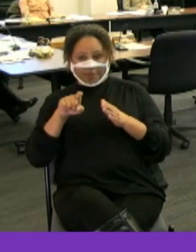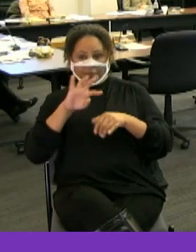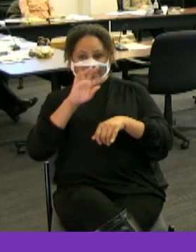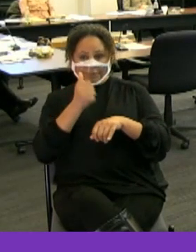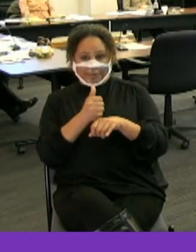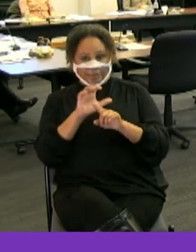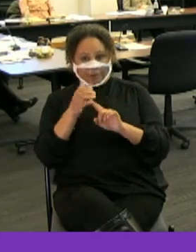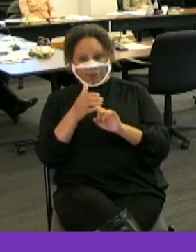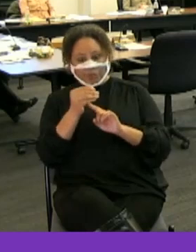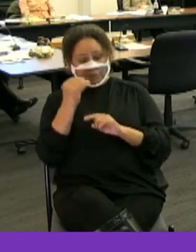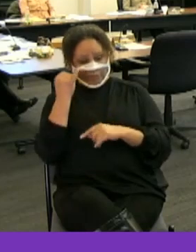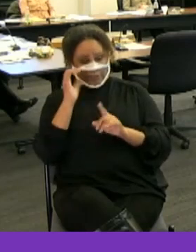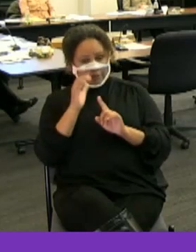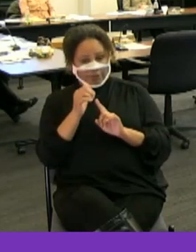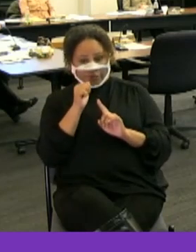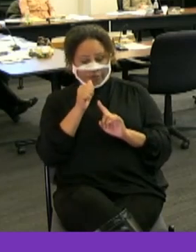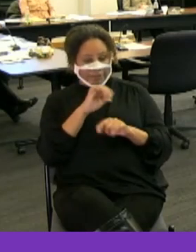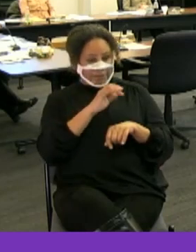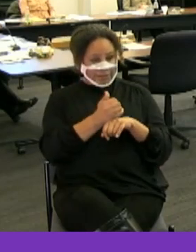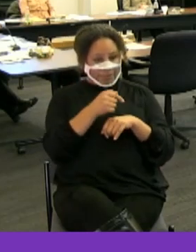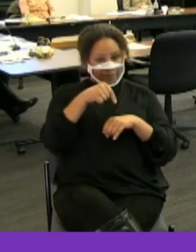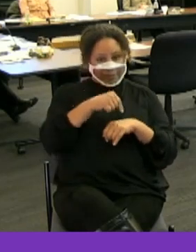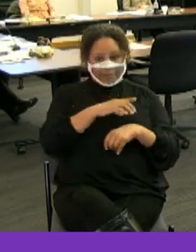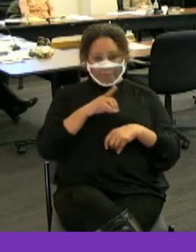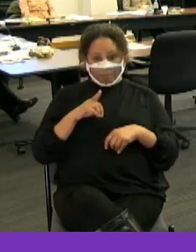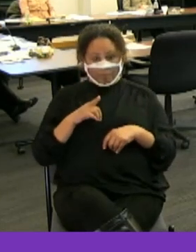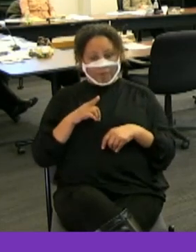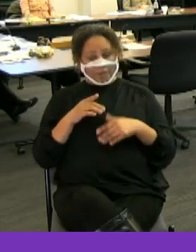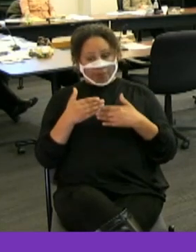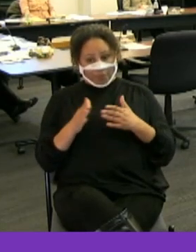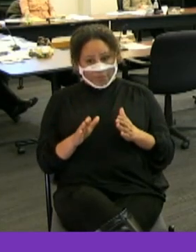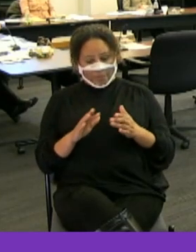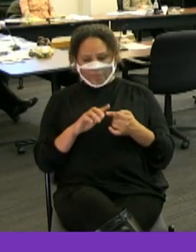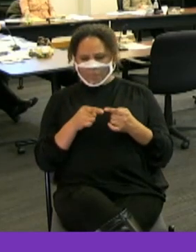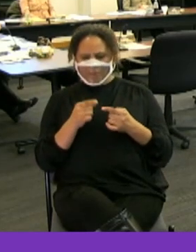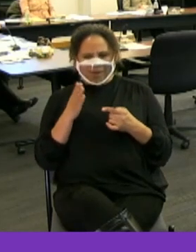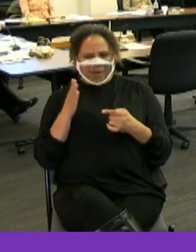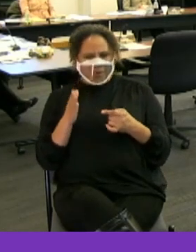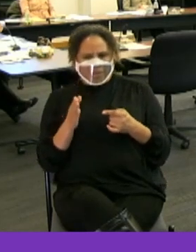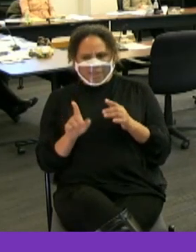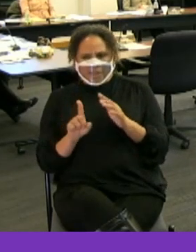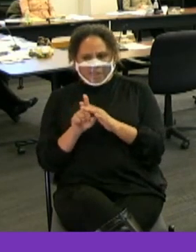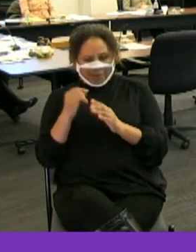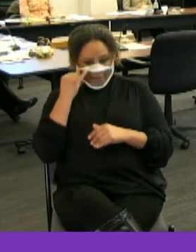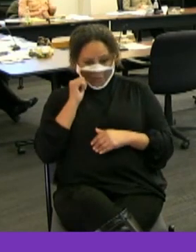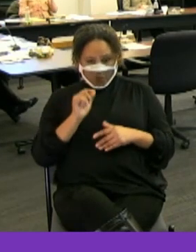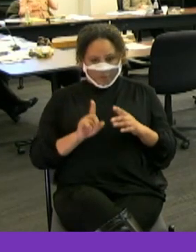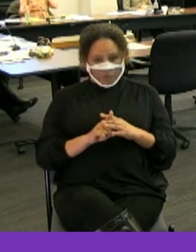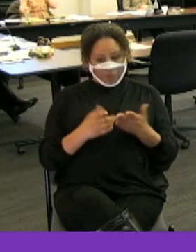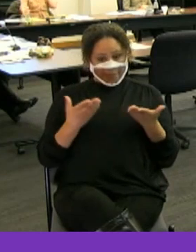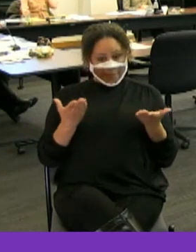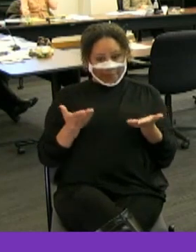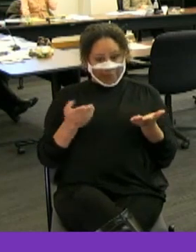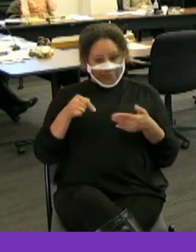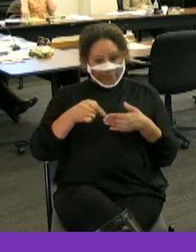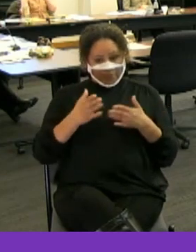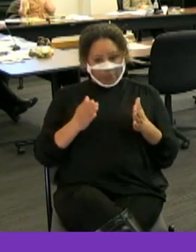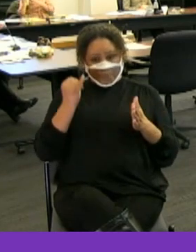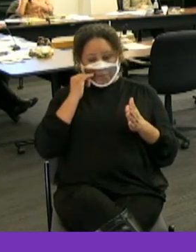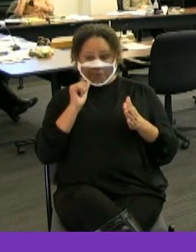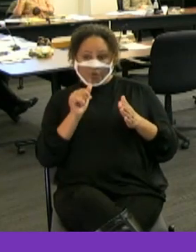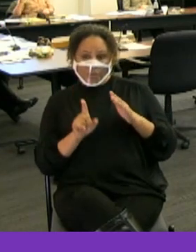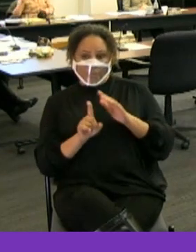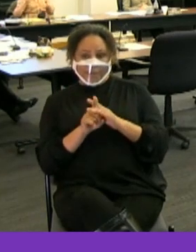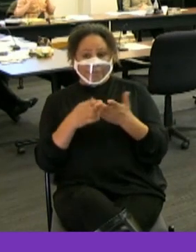And if the culture doesn't exist in this boardroom, when will it exist? If we don't have it here, if we don't manifest